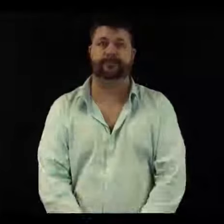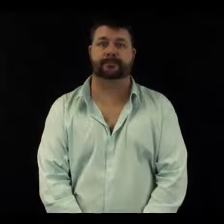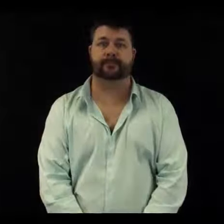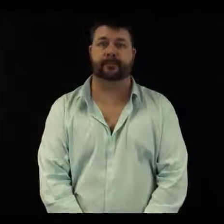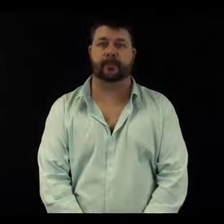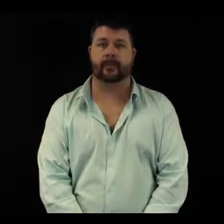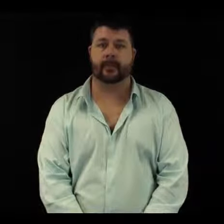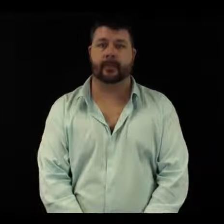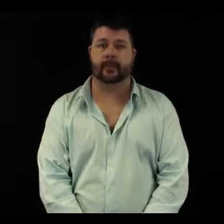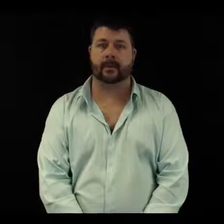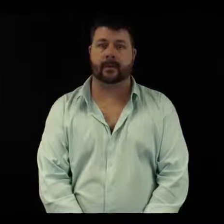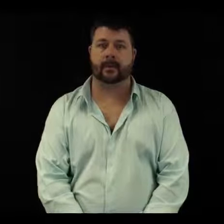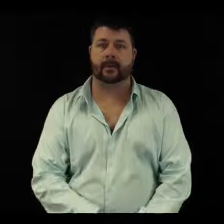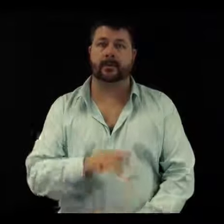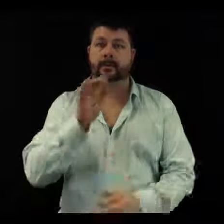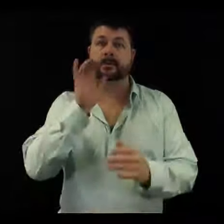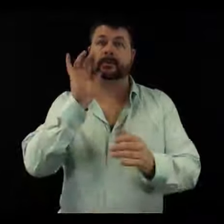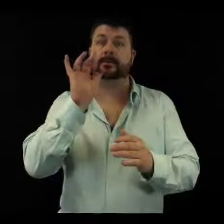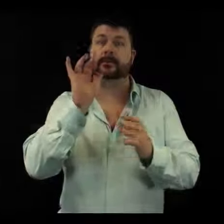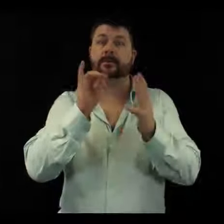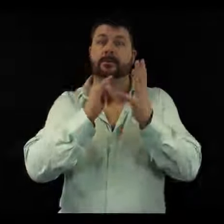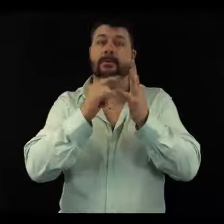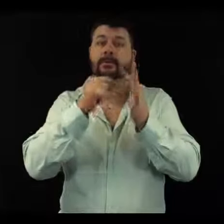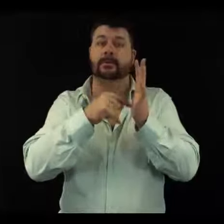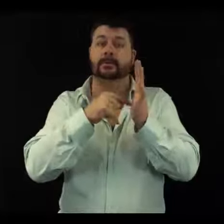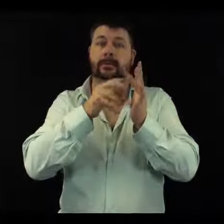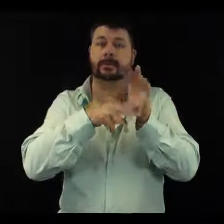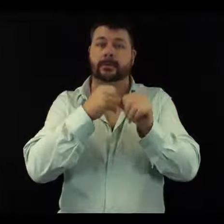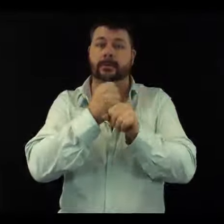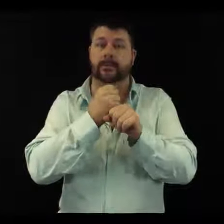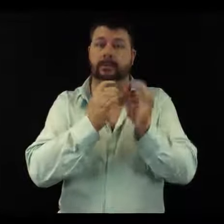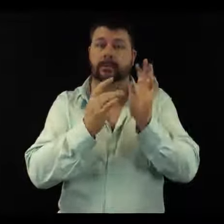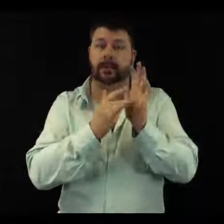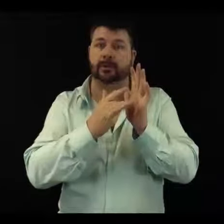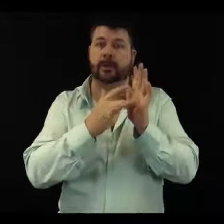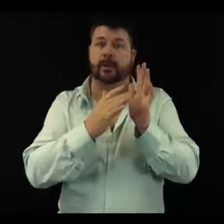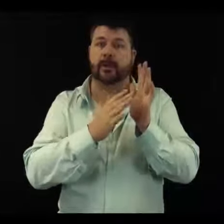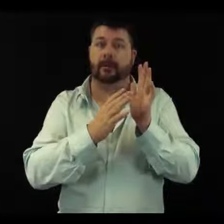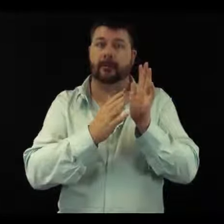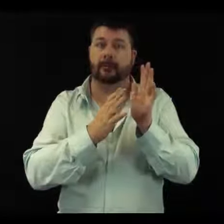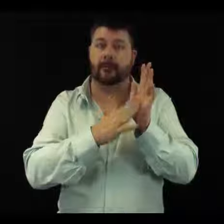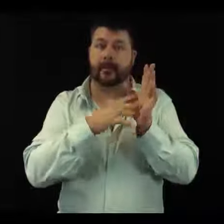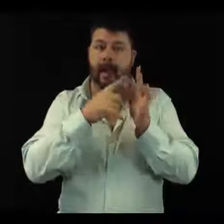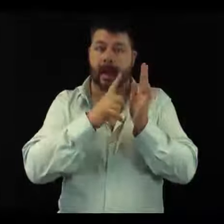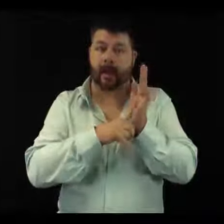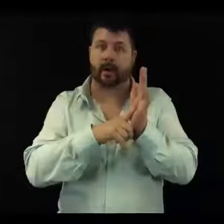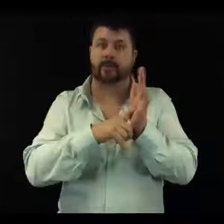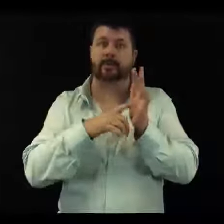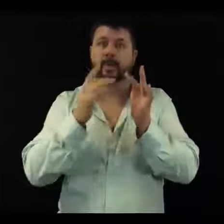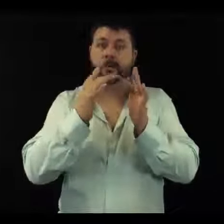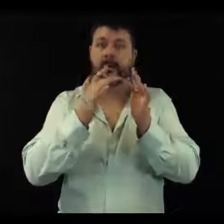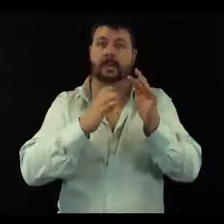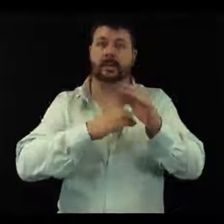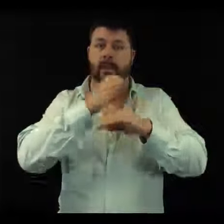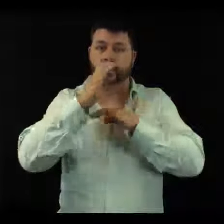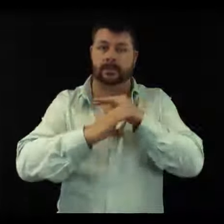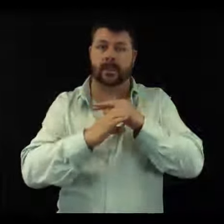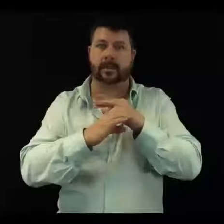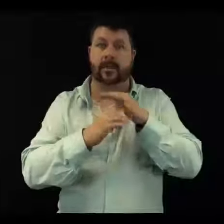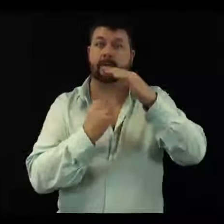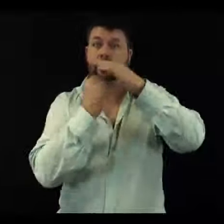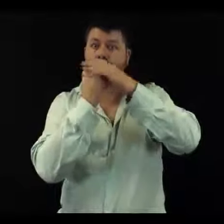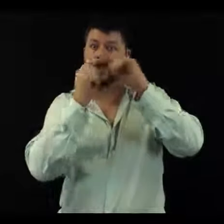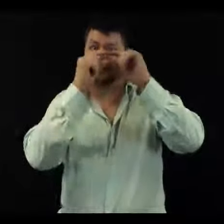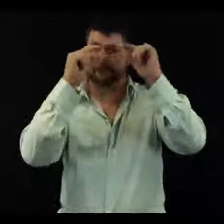which bundles up some other internet features. Let's see how we go about setting it up. Tap on Settings, then tap on